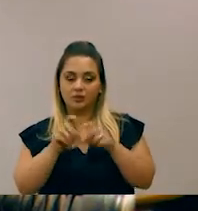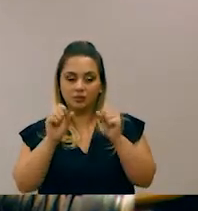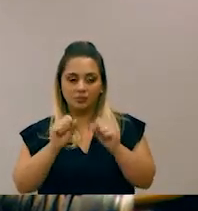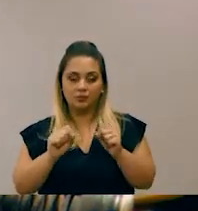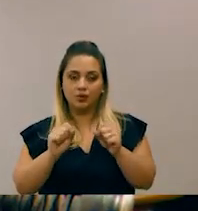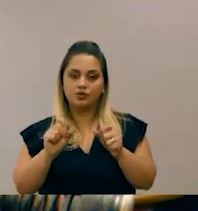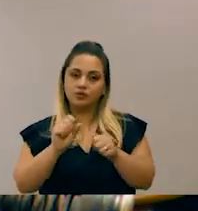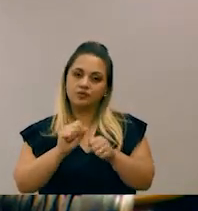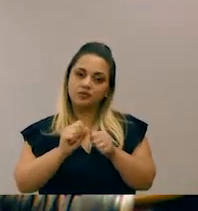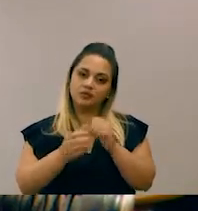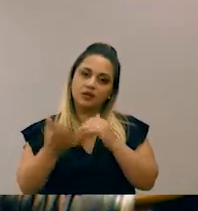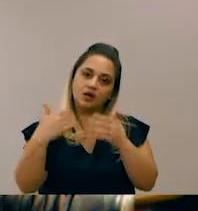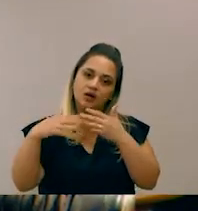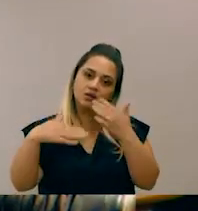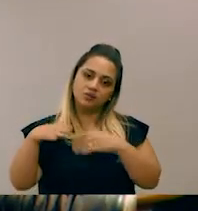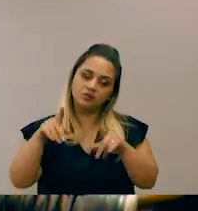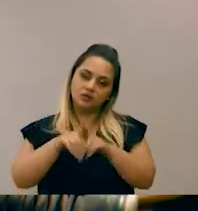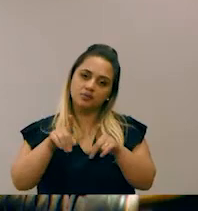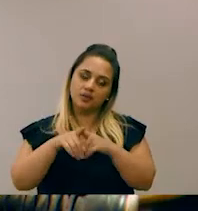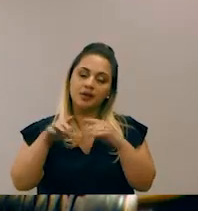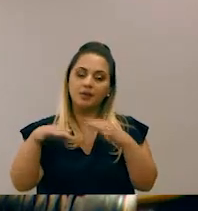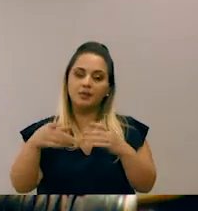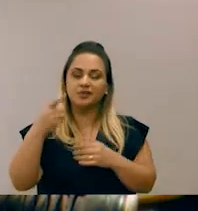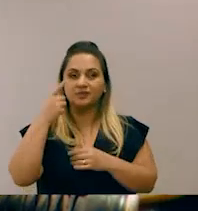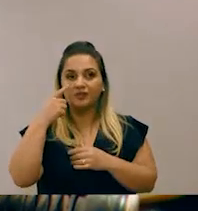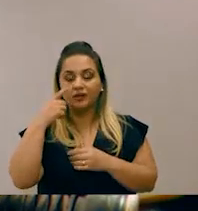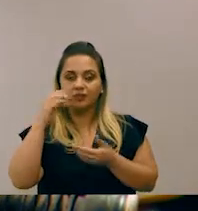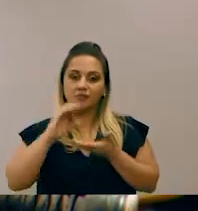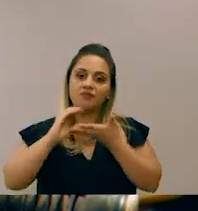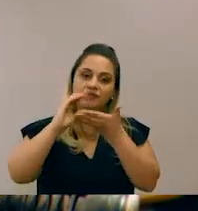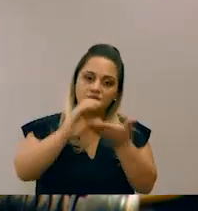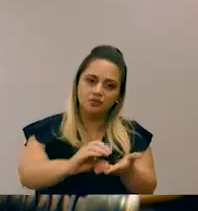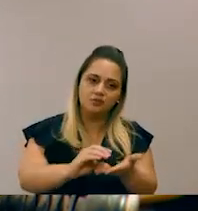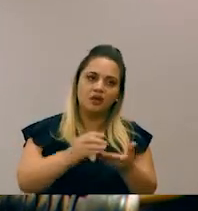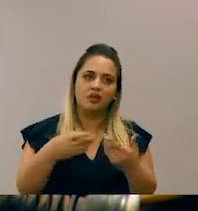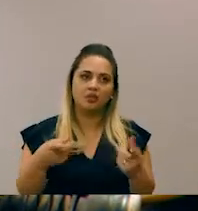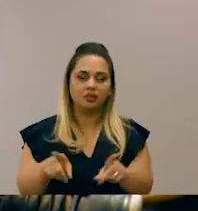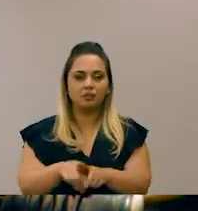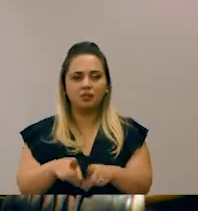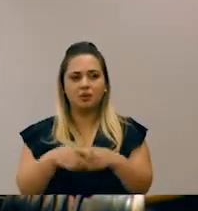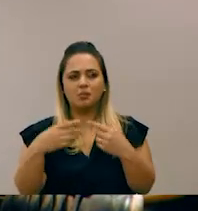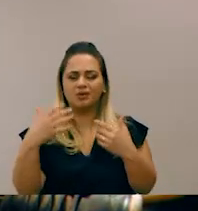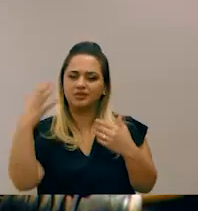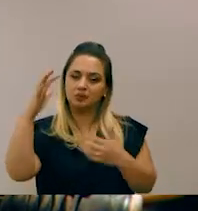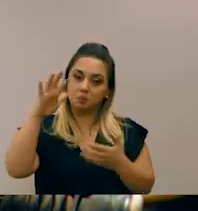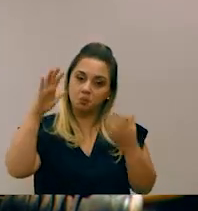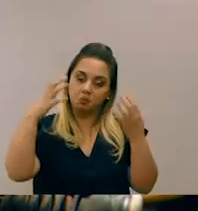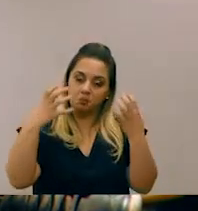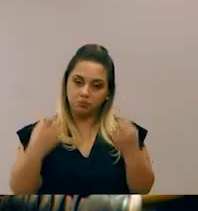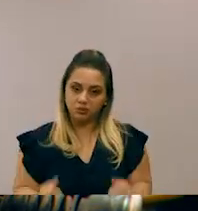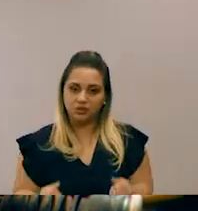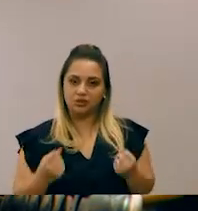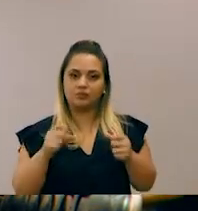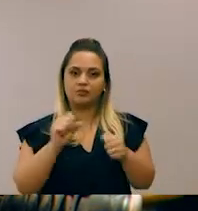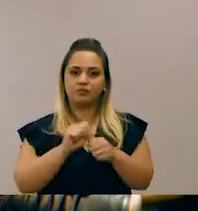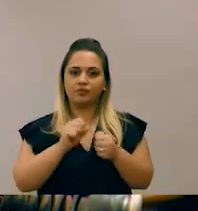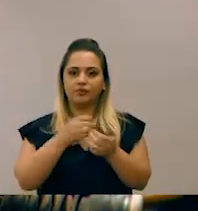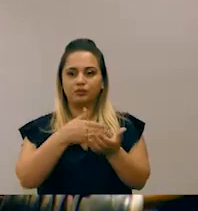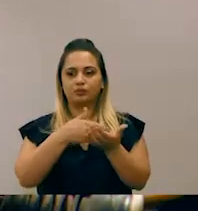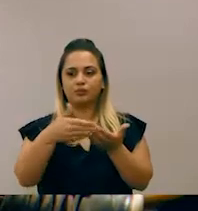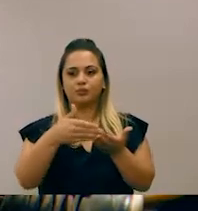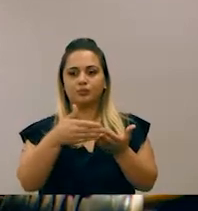to work on different points of the production chain. But in terms of investment, the